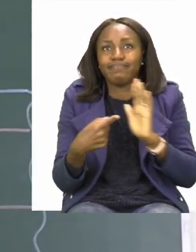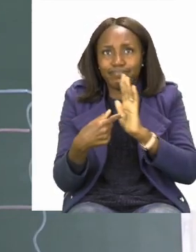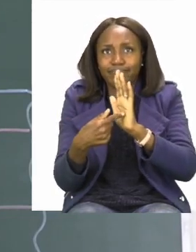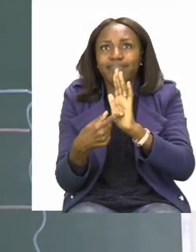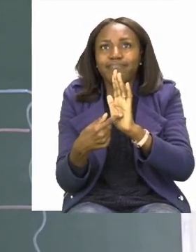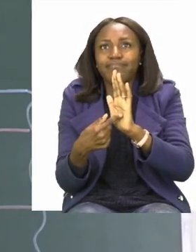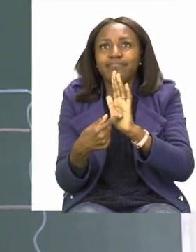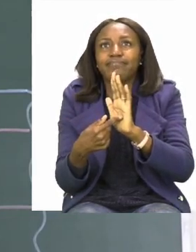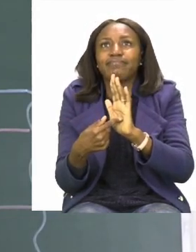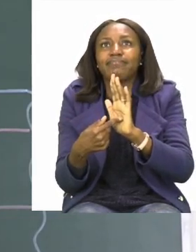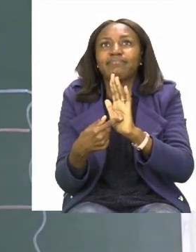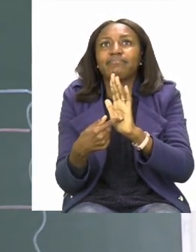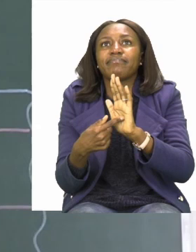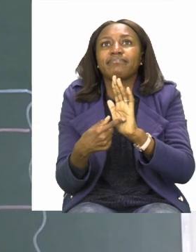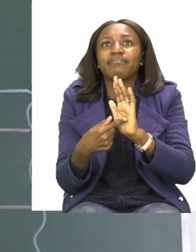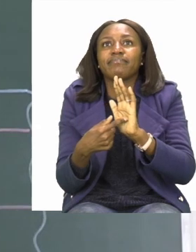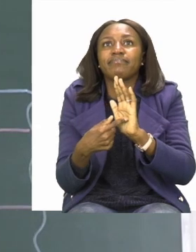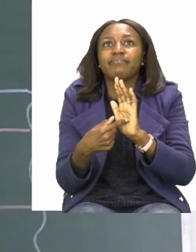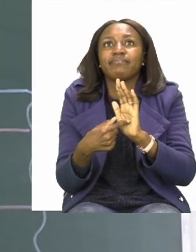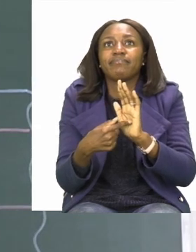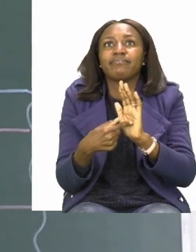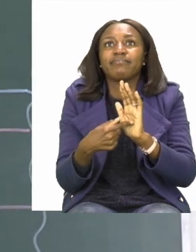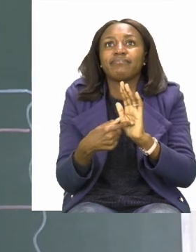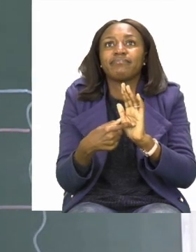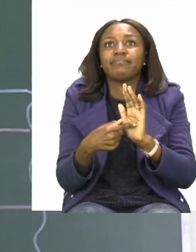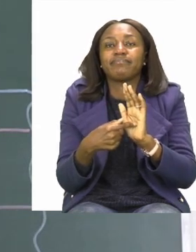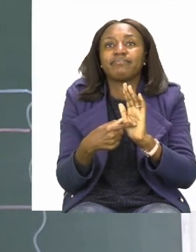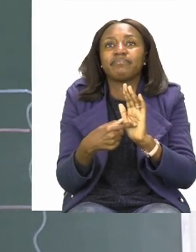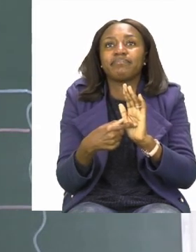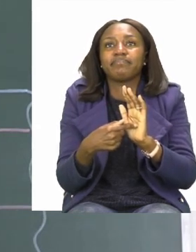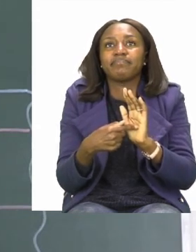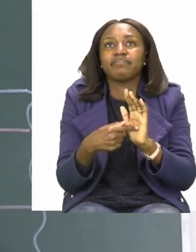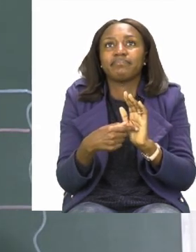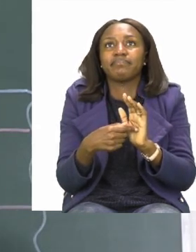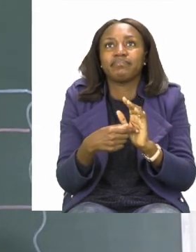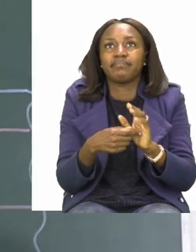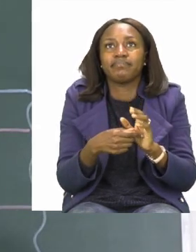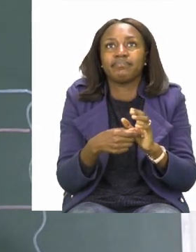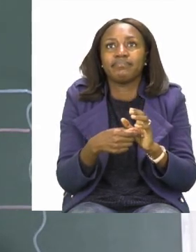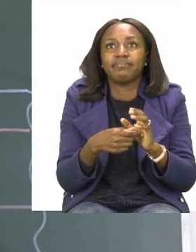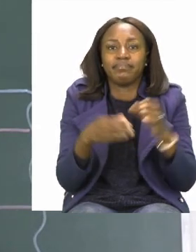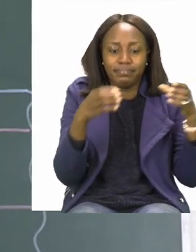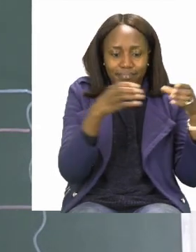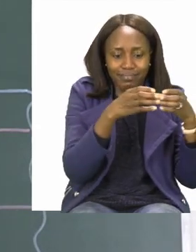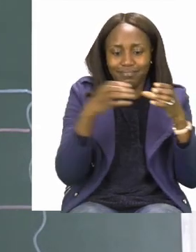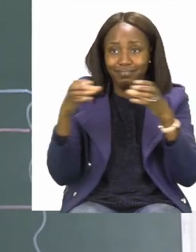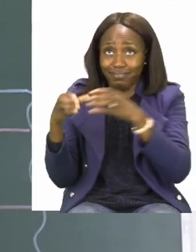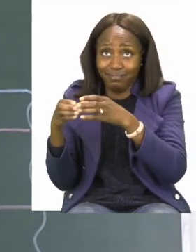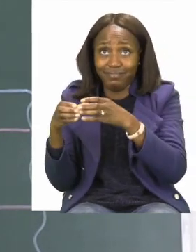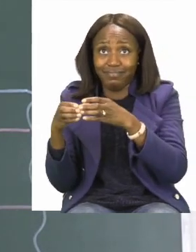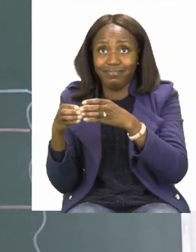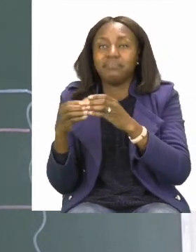can say one circle here and another circle here.